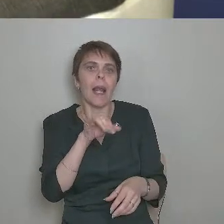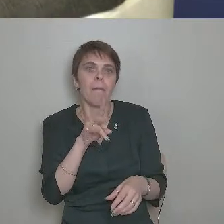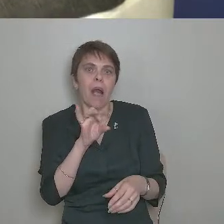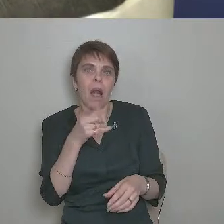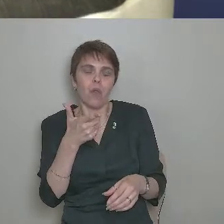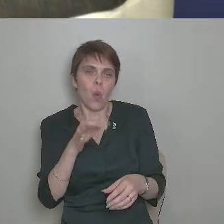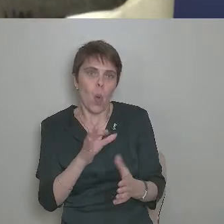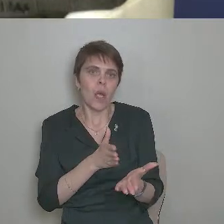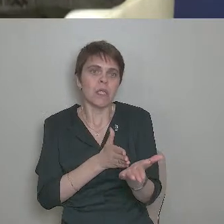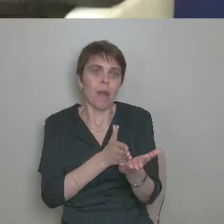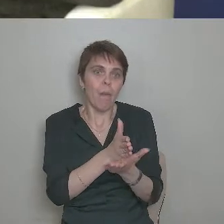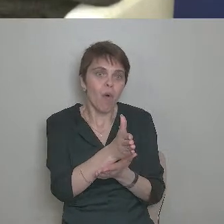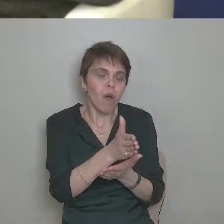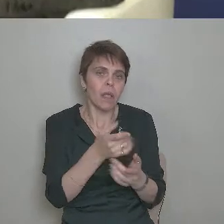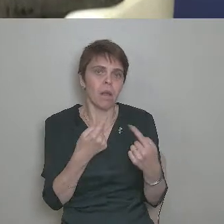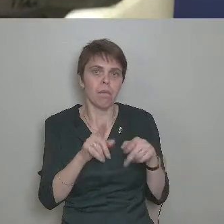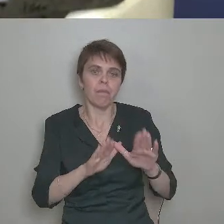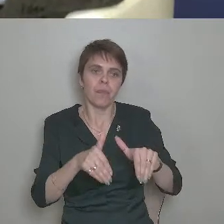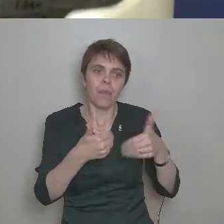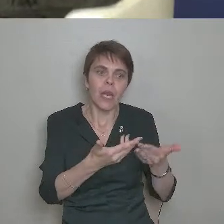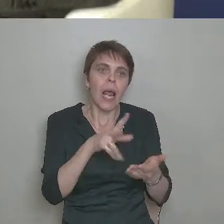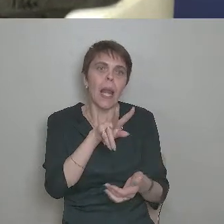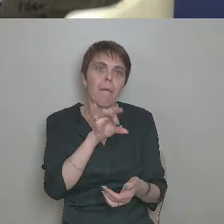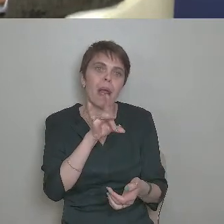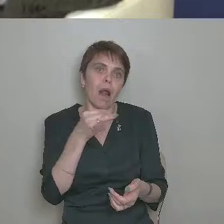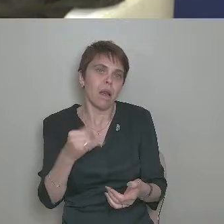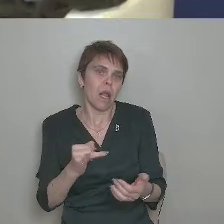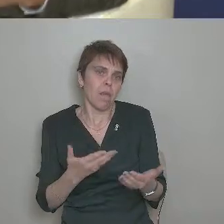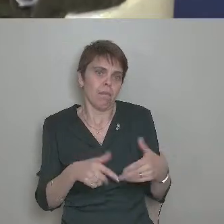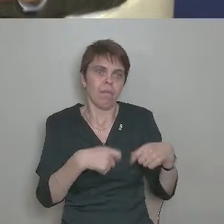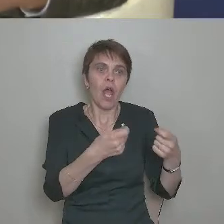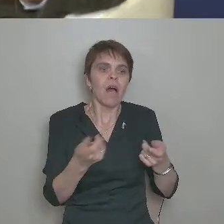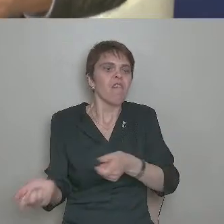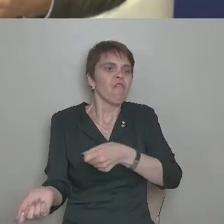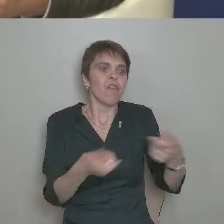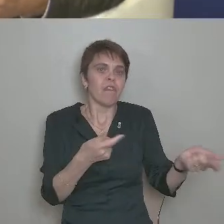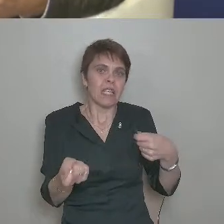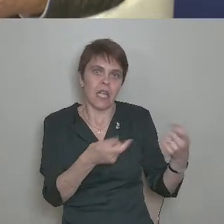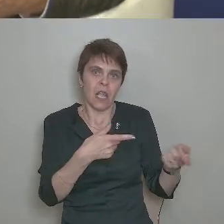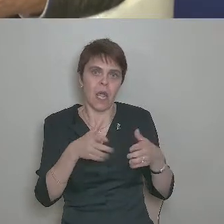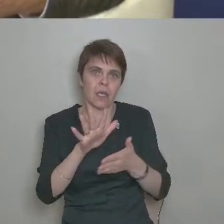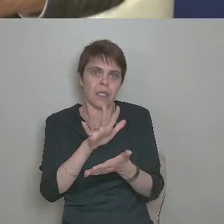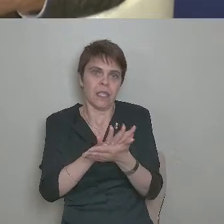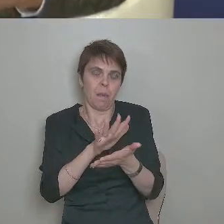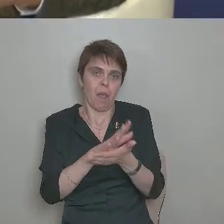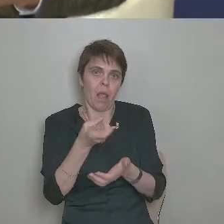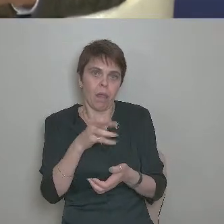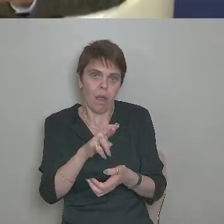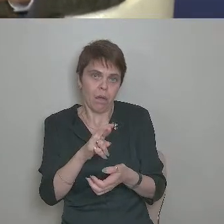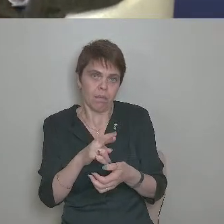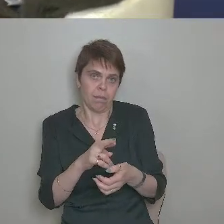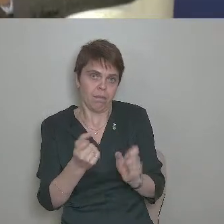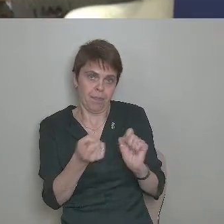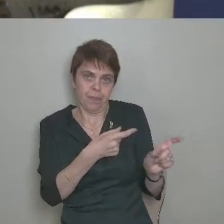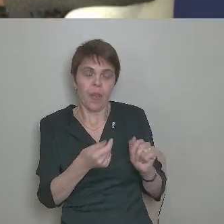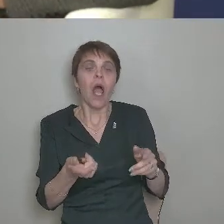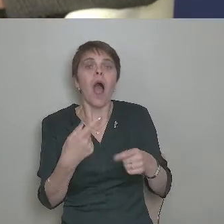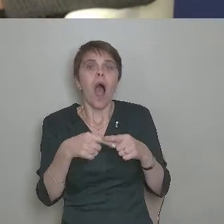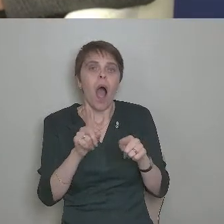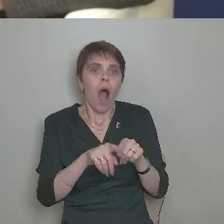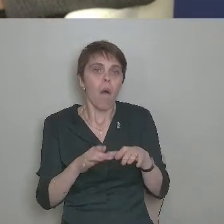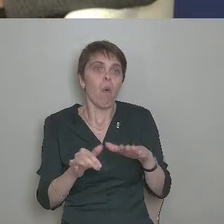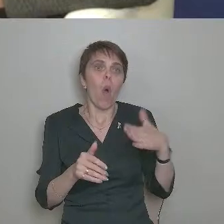a right-wing party or liberal party, then they should offer liberal approach, for instance,